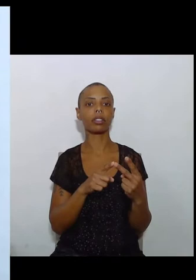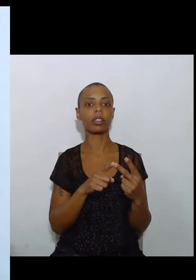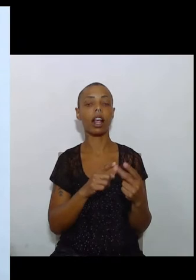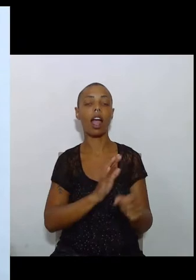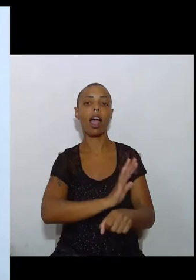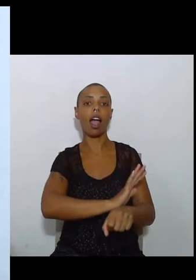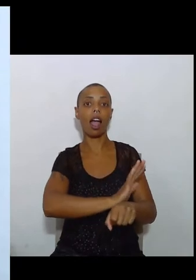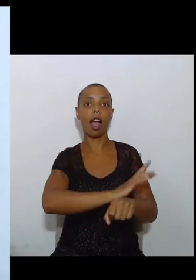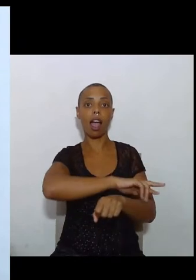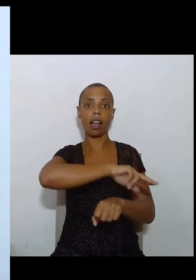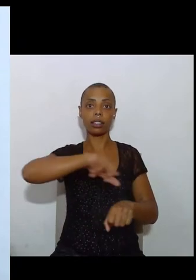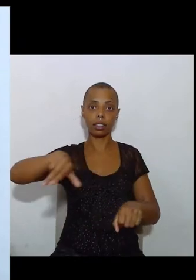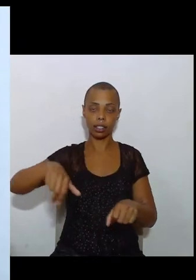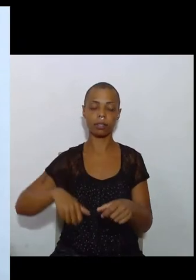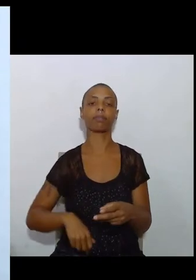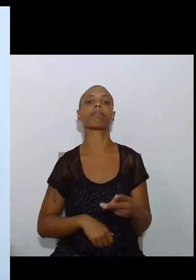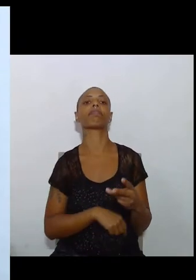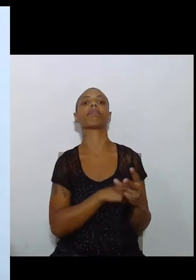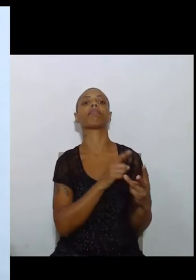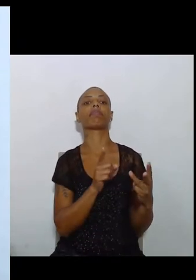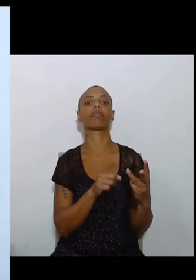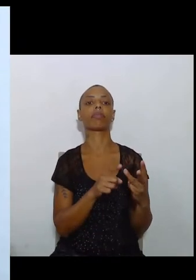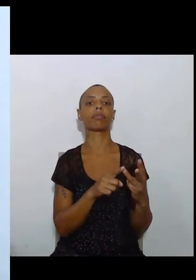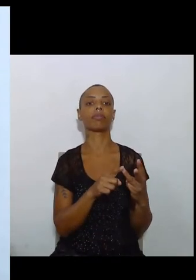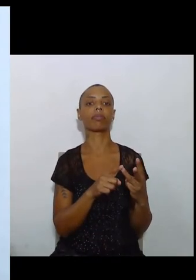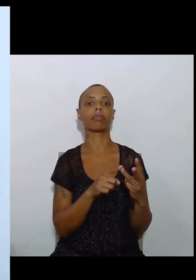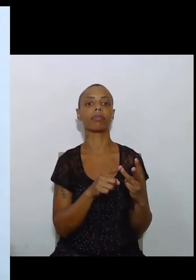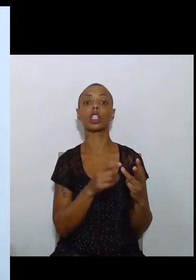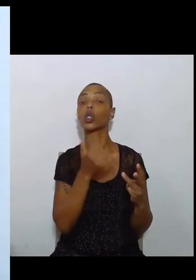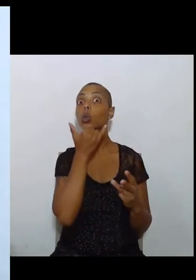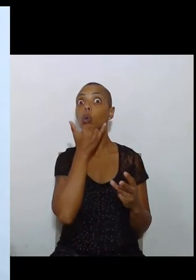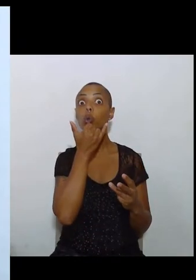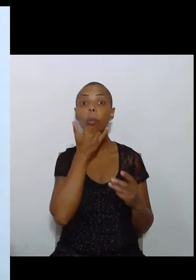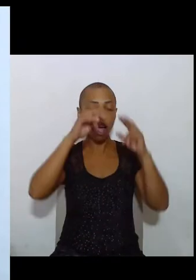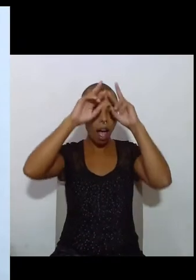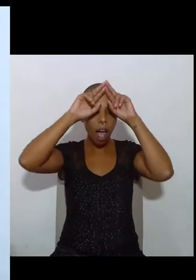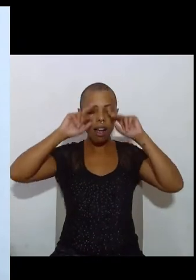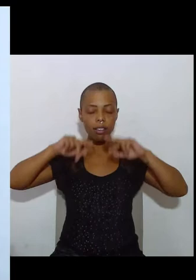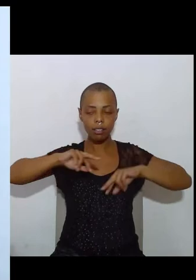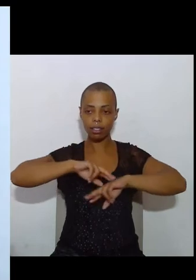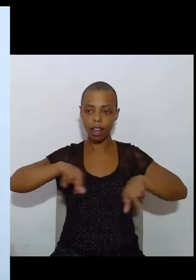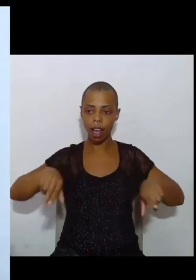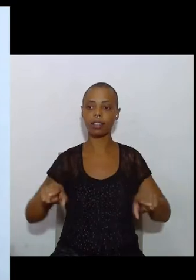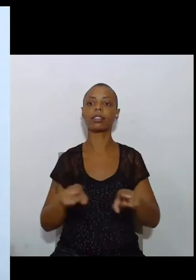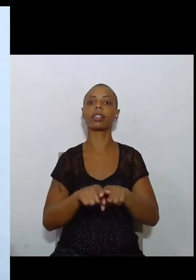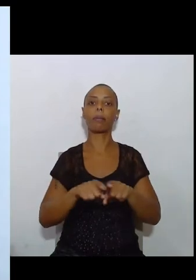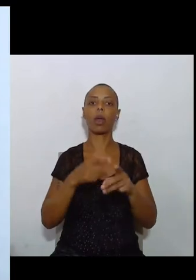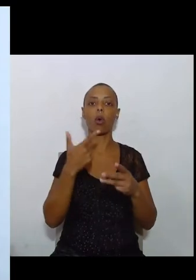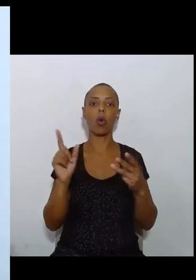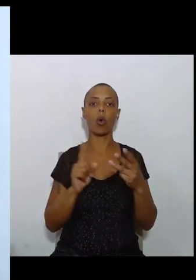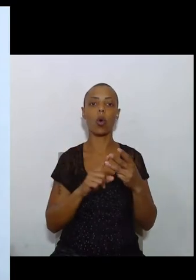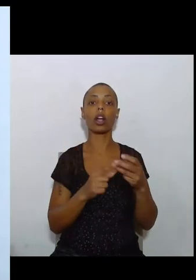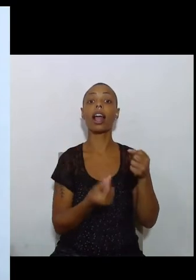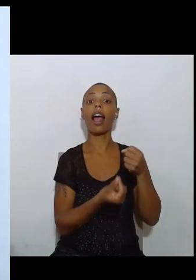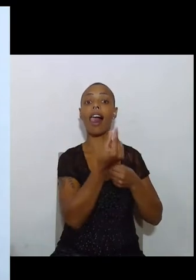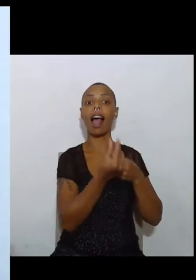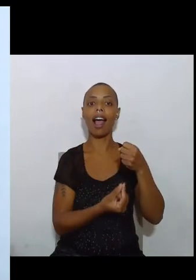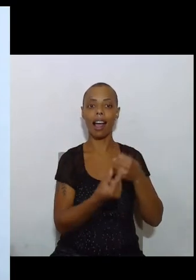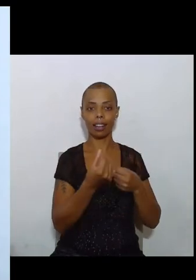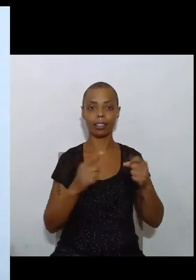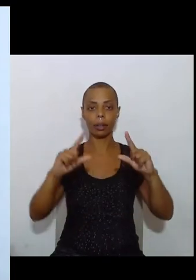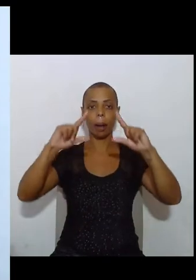is related to racial belonging and the third one is class social class